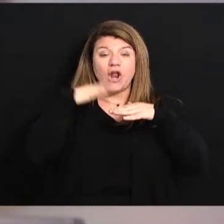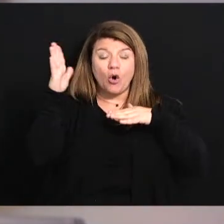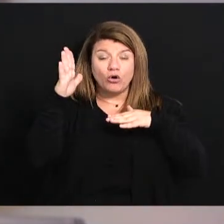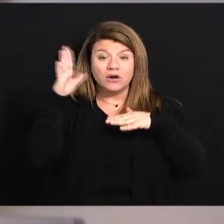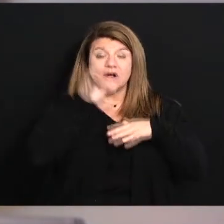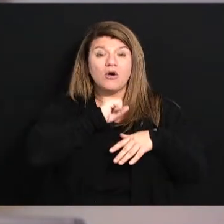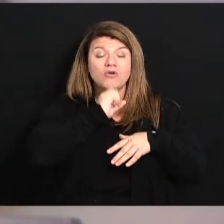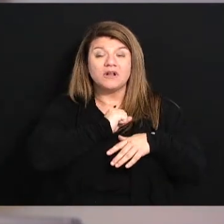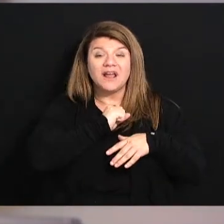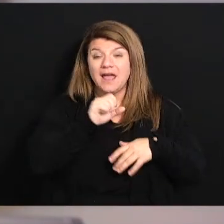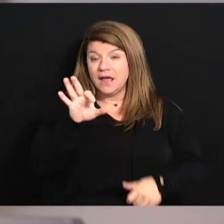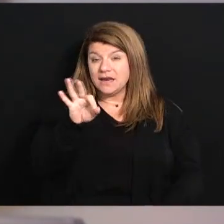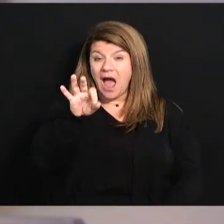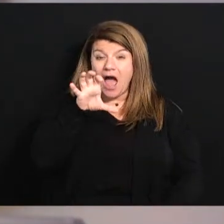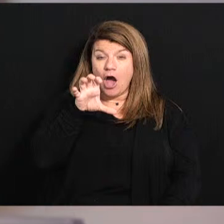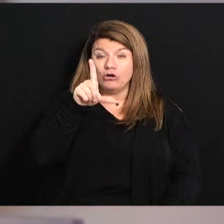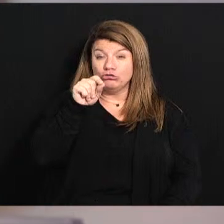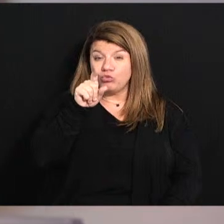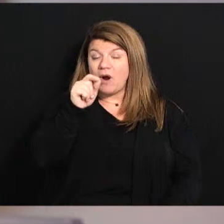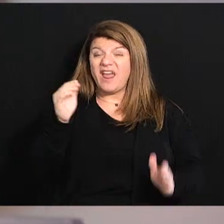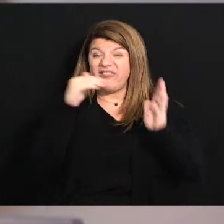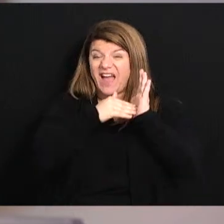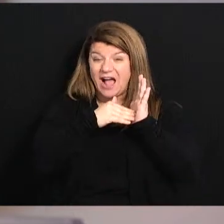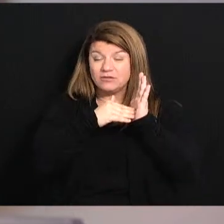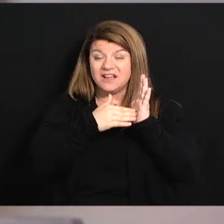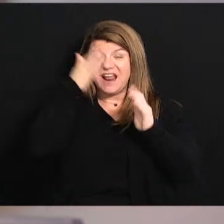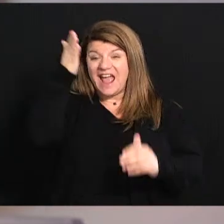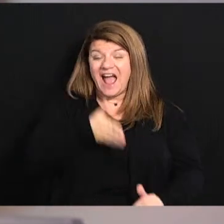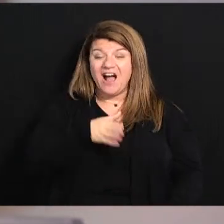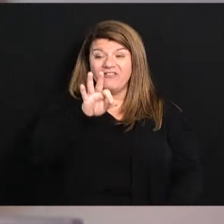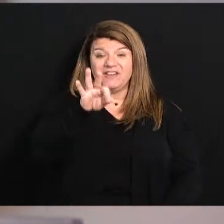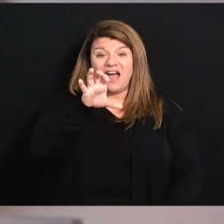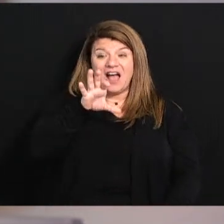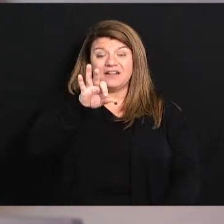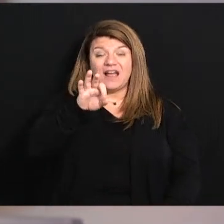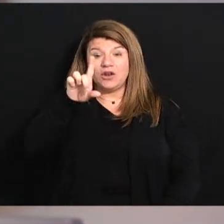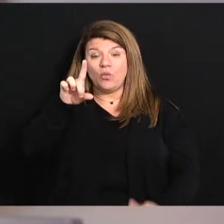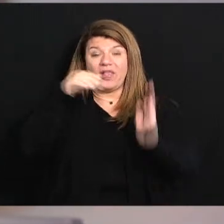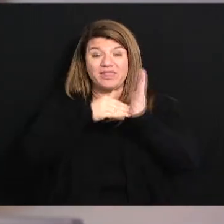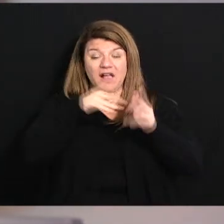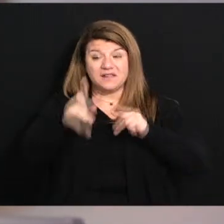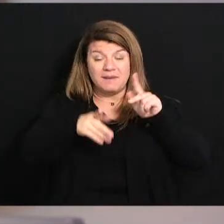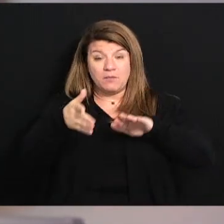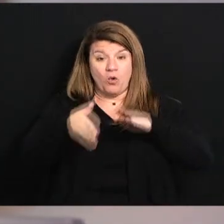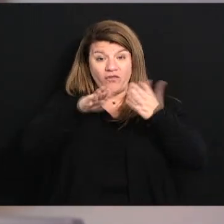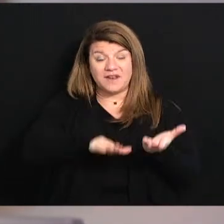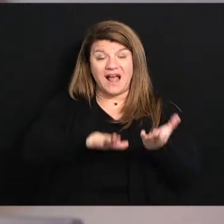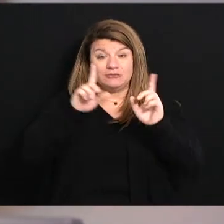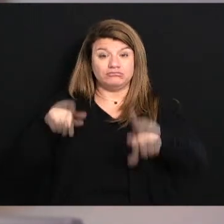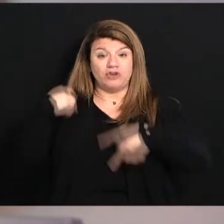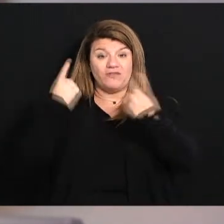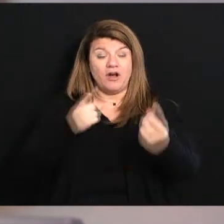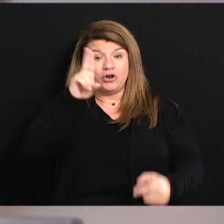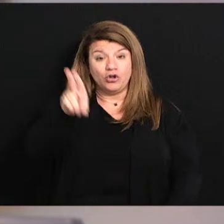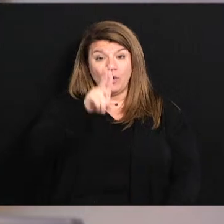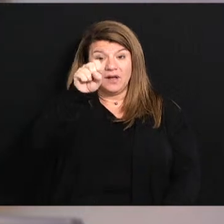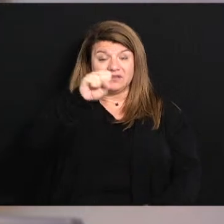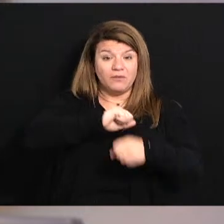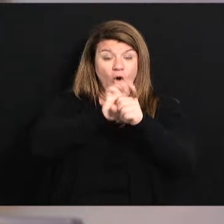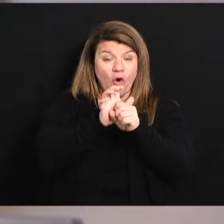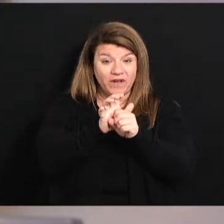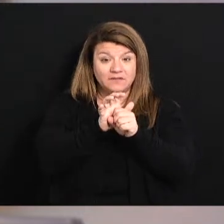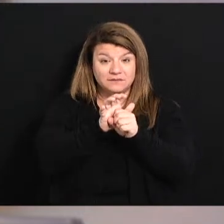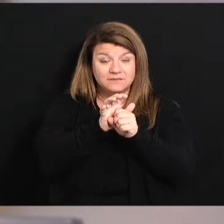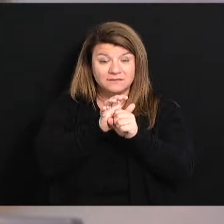the 920,000 out of the 991,000 people that have died thus far in the US from